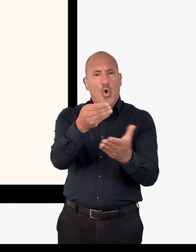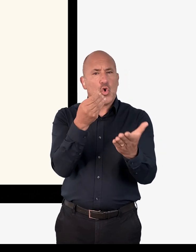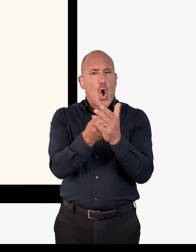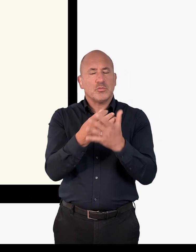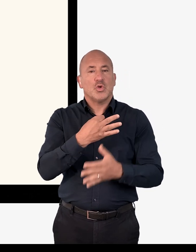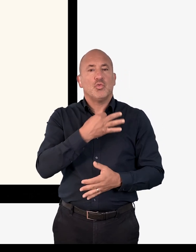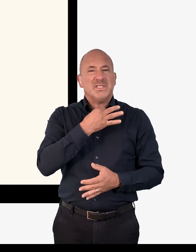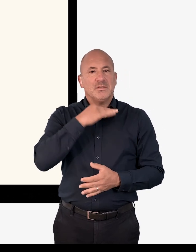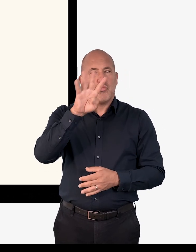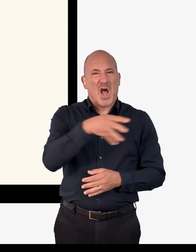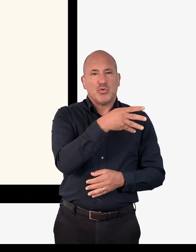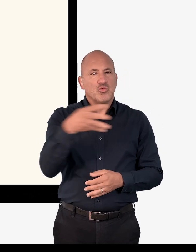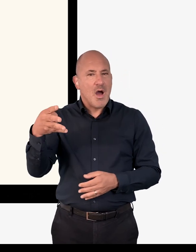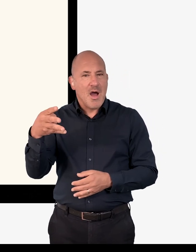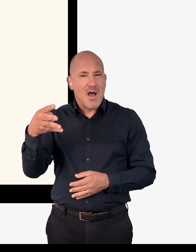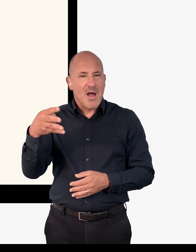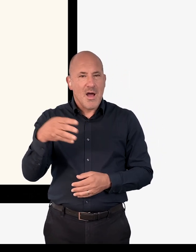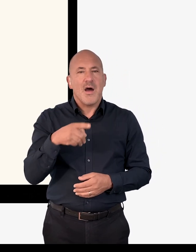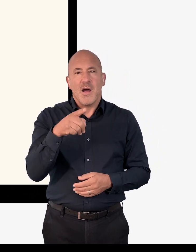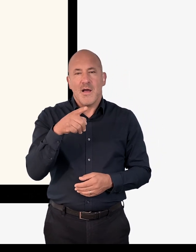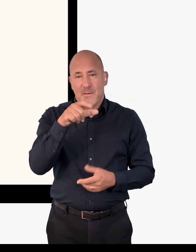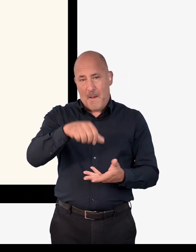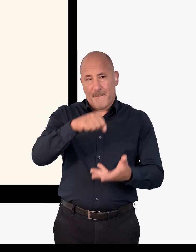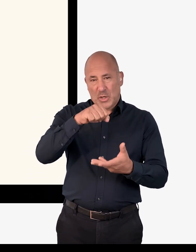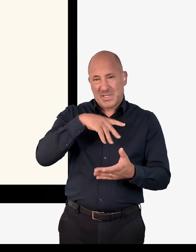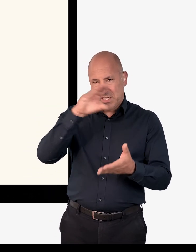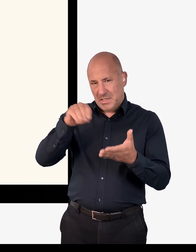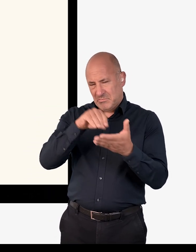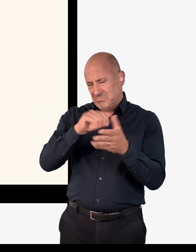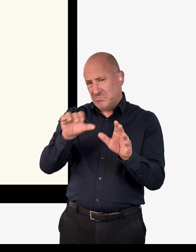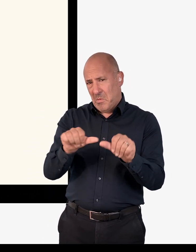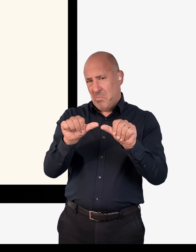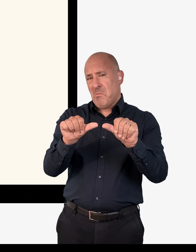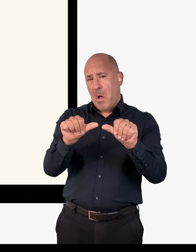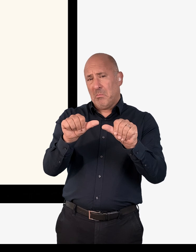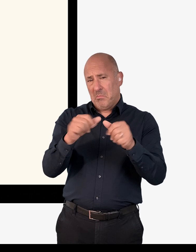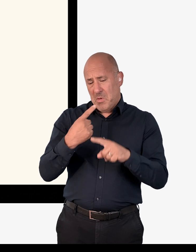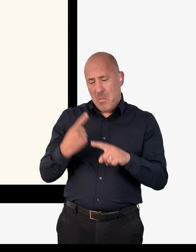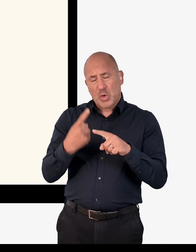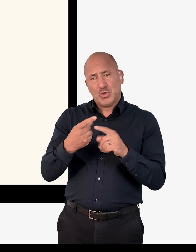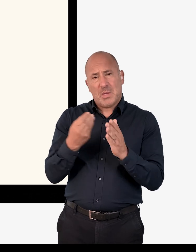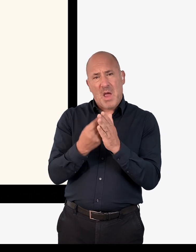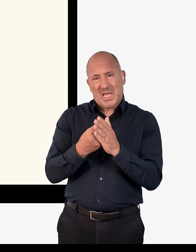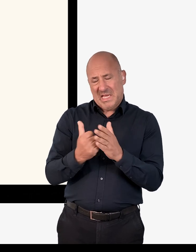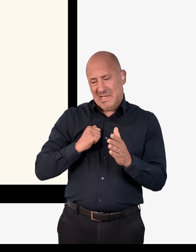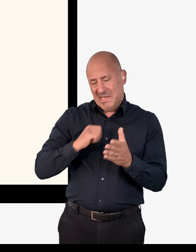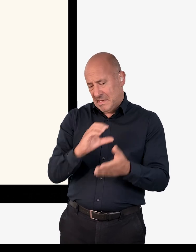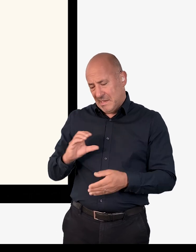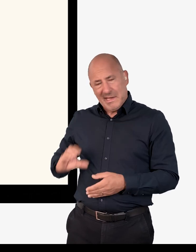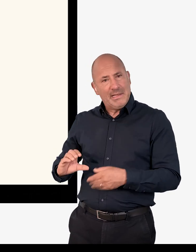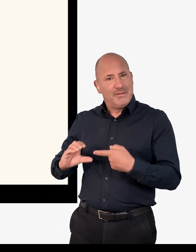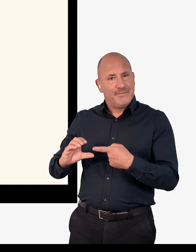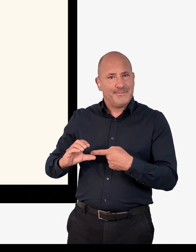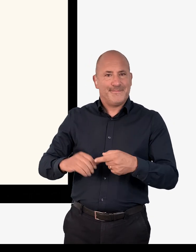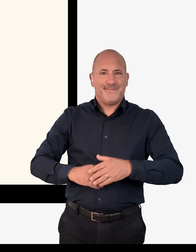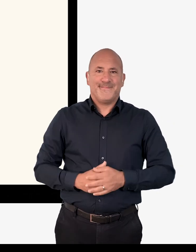align with the costed risk register. Please ensure you include an appropriate